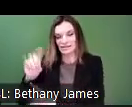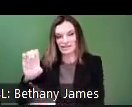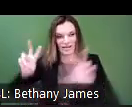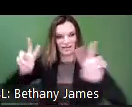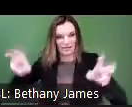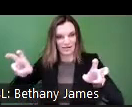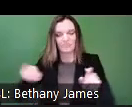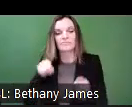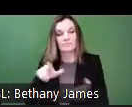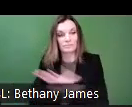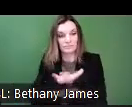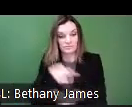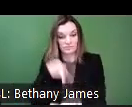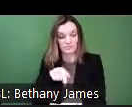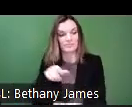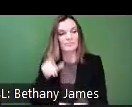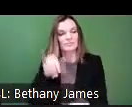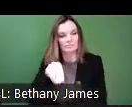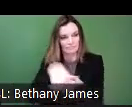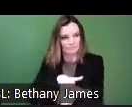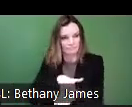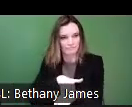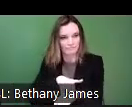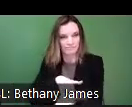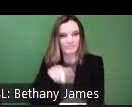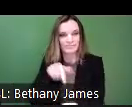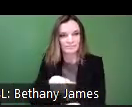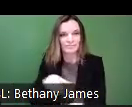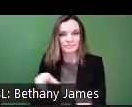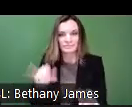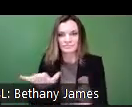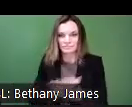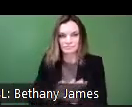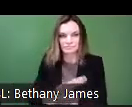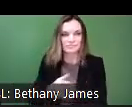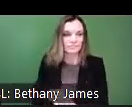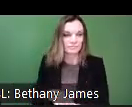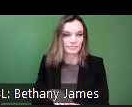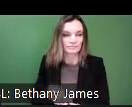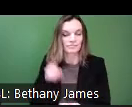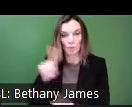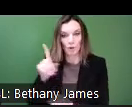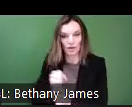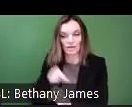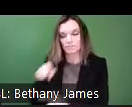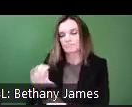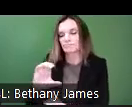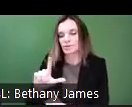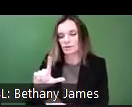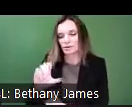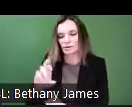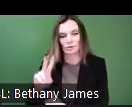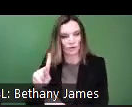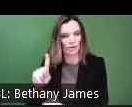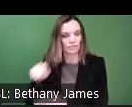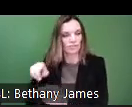your convictions, the judgment of convictions, you could ask them for that form. That's one way. There's no